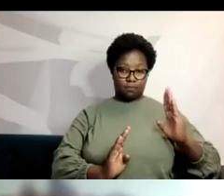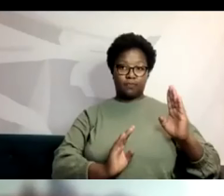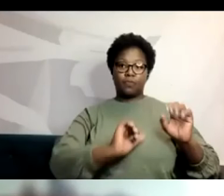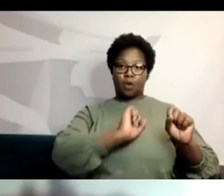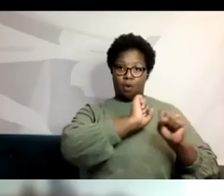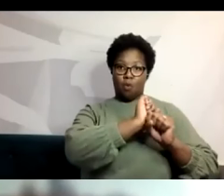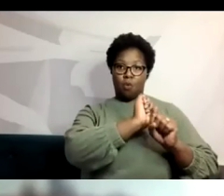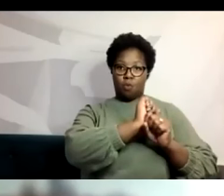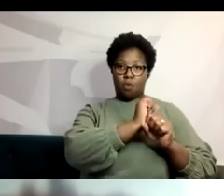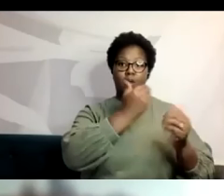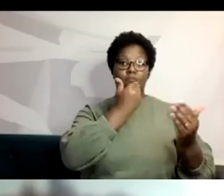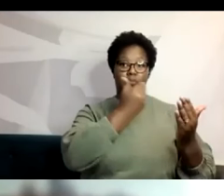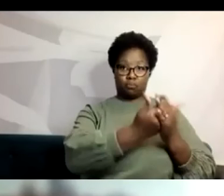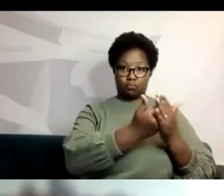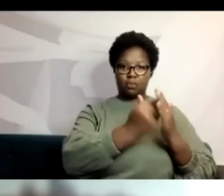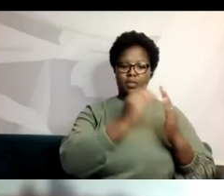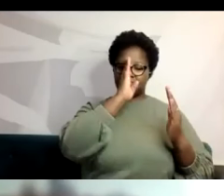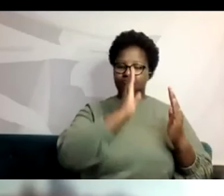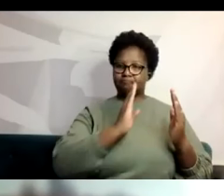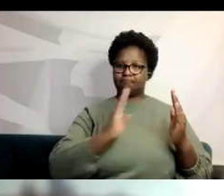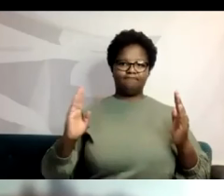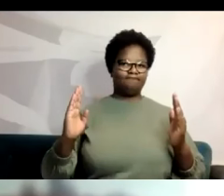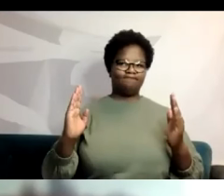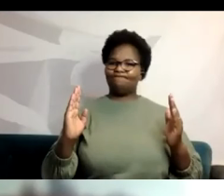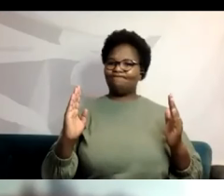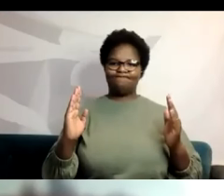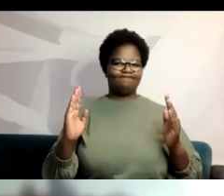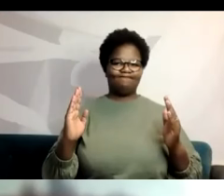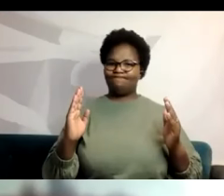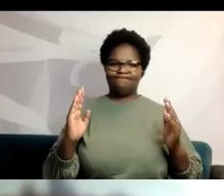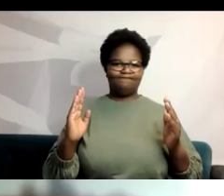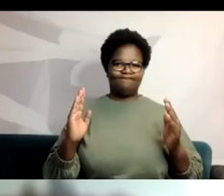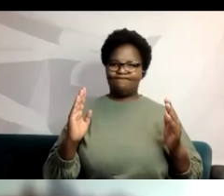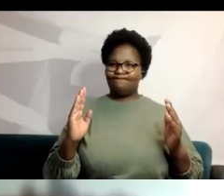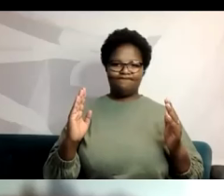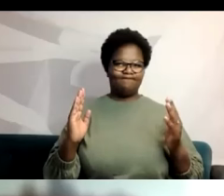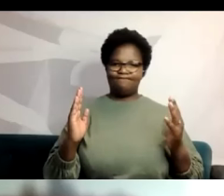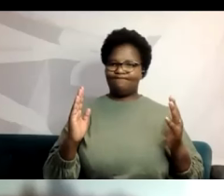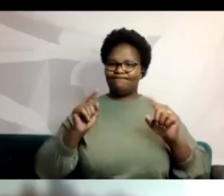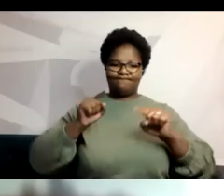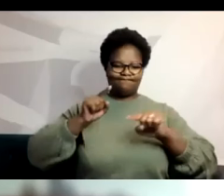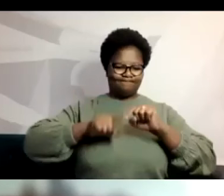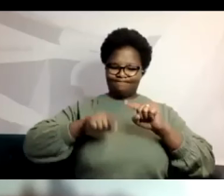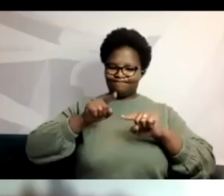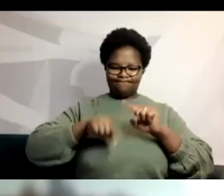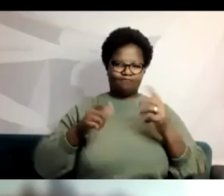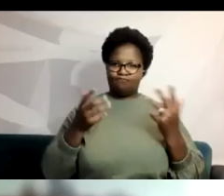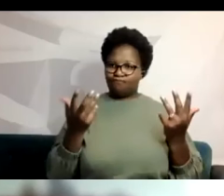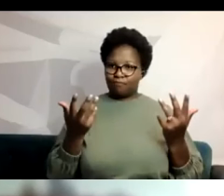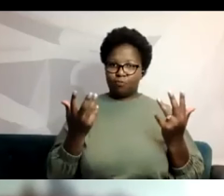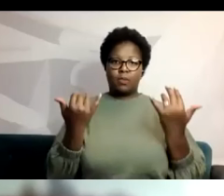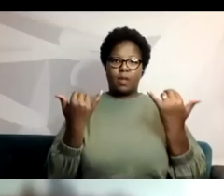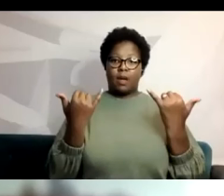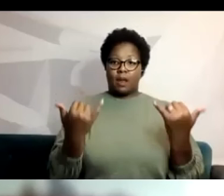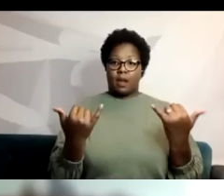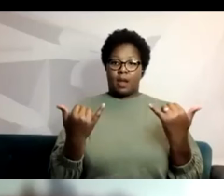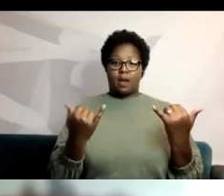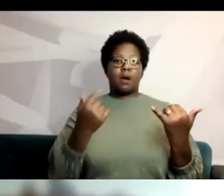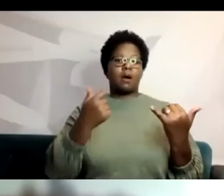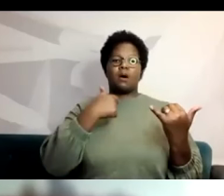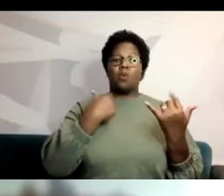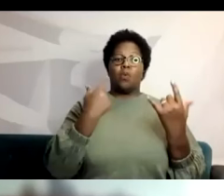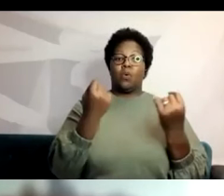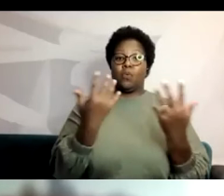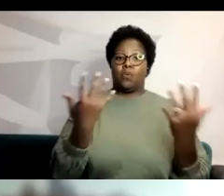his right side. The left side of his body, he really does not use at all. So we have set up this